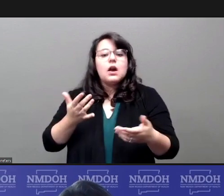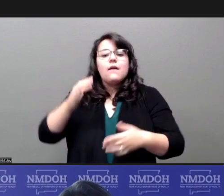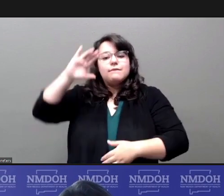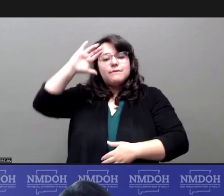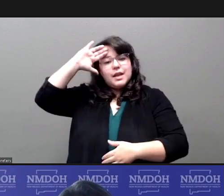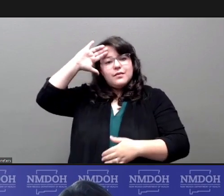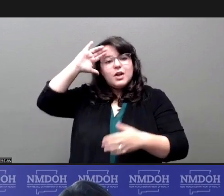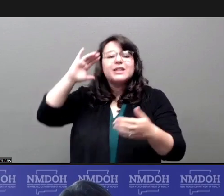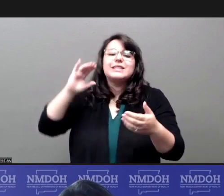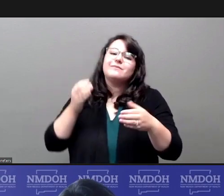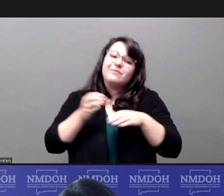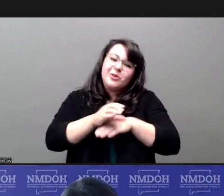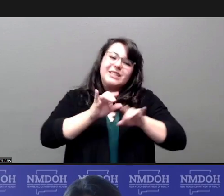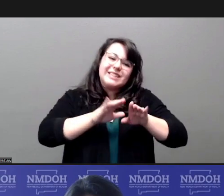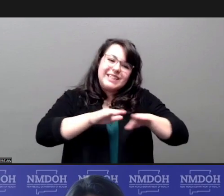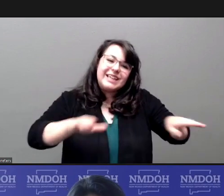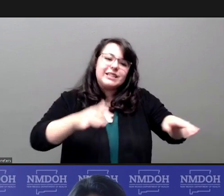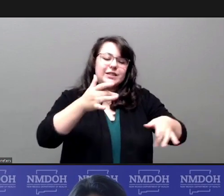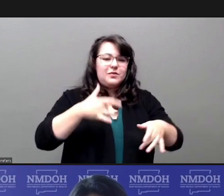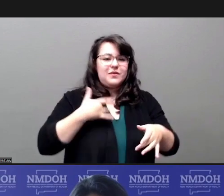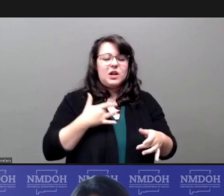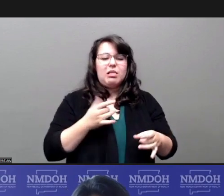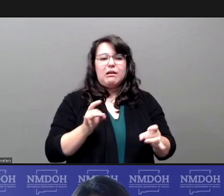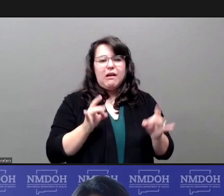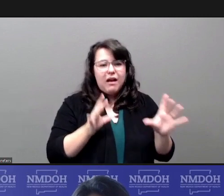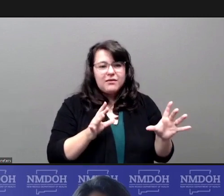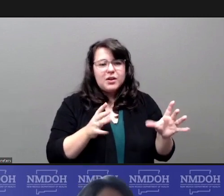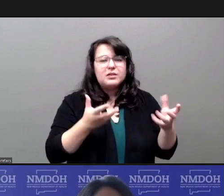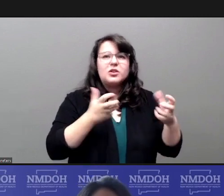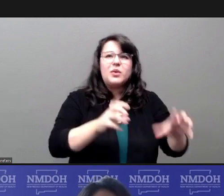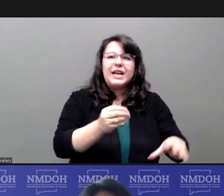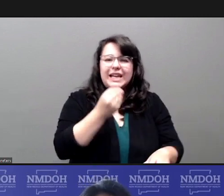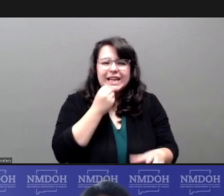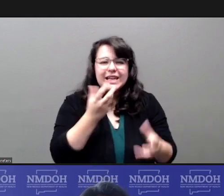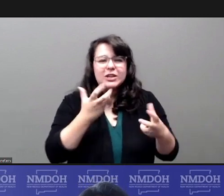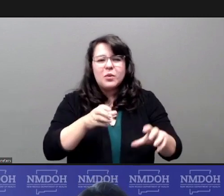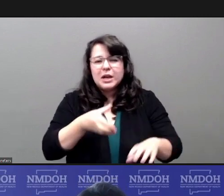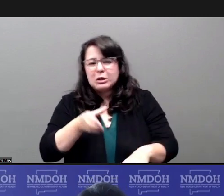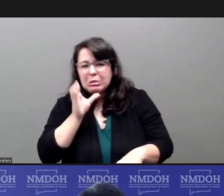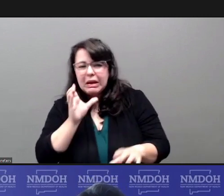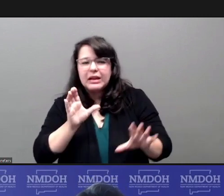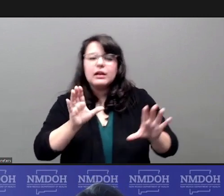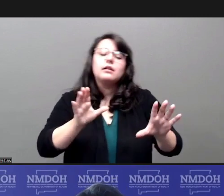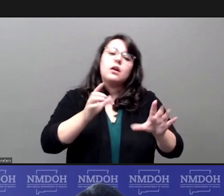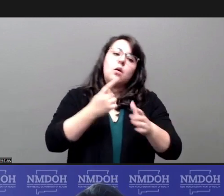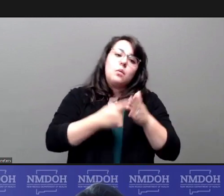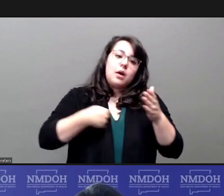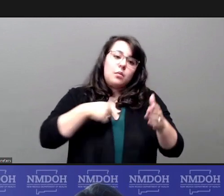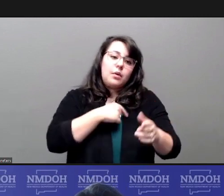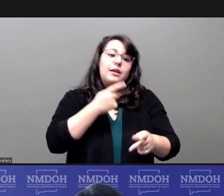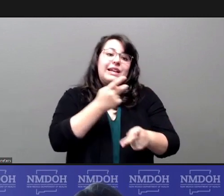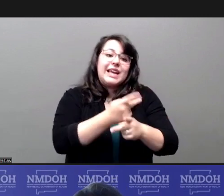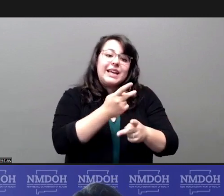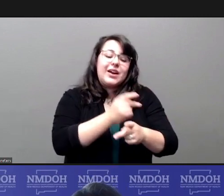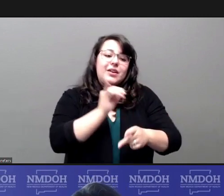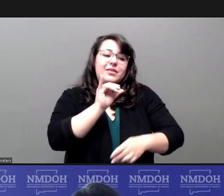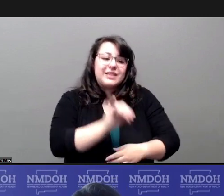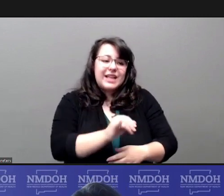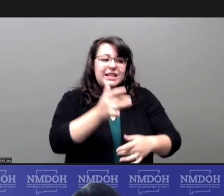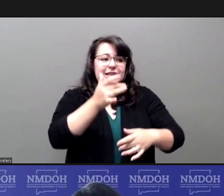absolutely miserable. They don't want to eat, they don't want to drink. So it's really what we're treating is more so that irritability and helping to